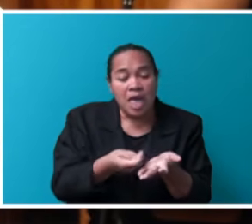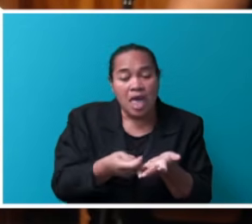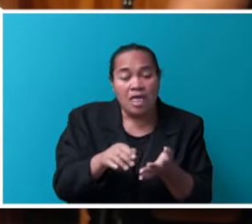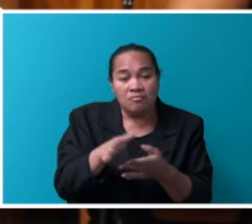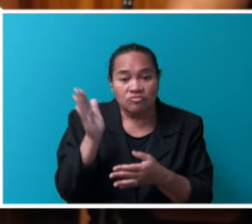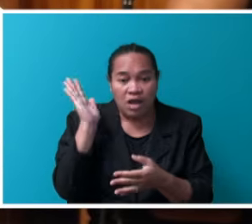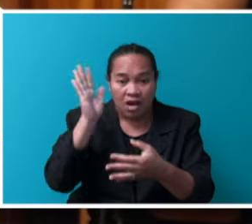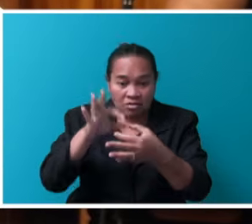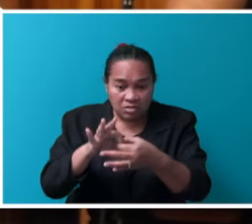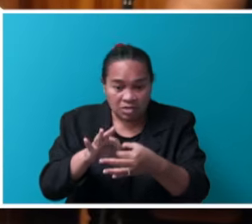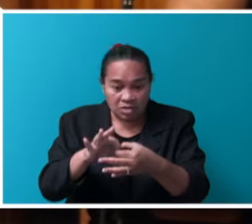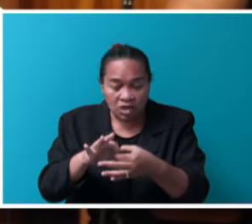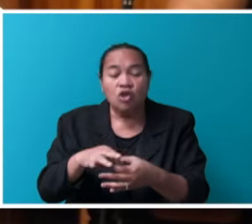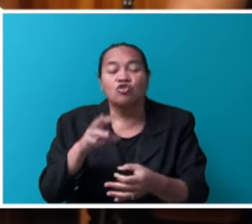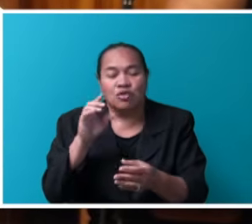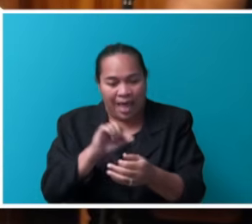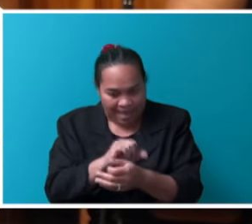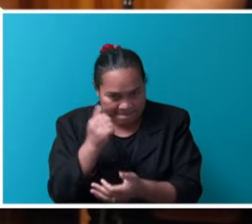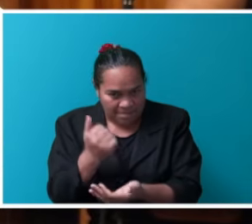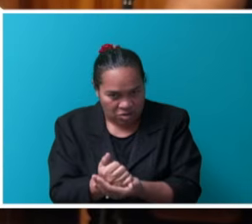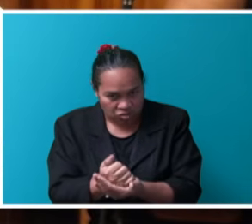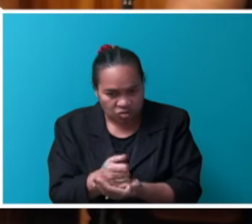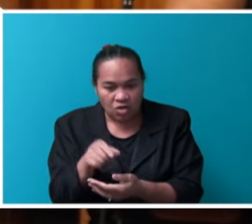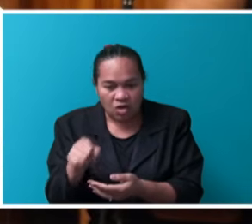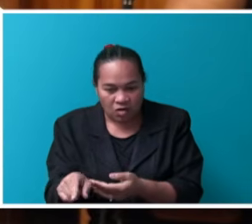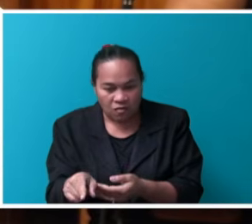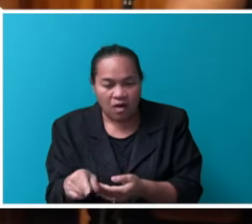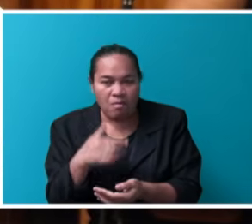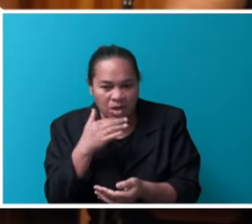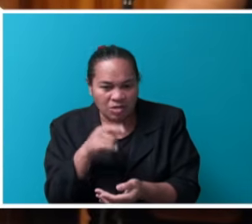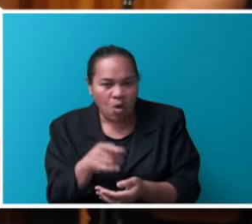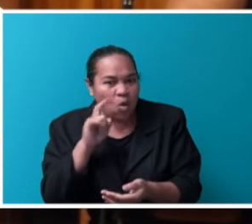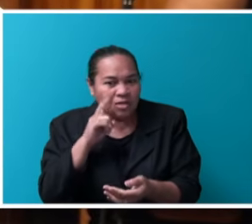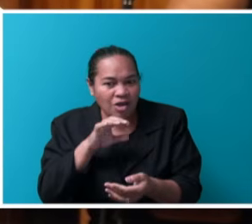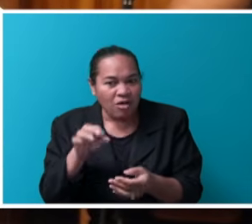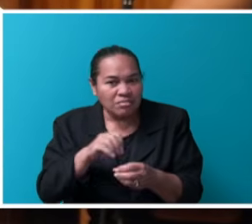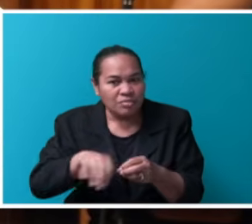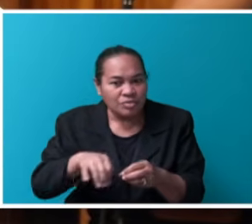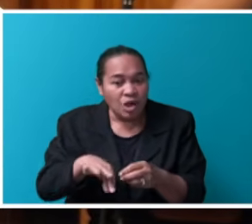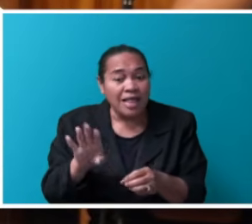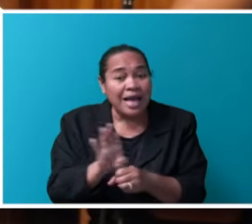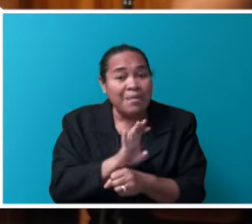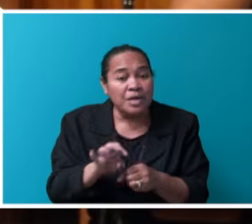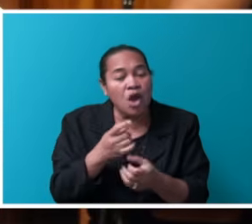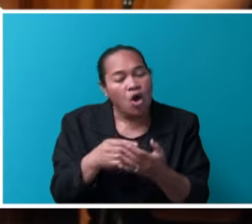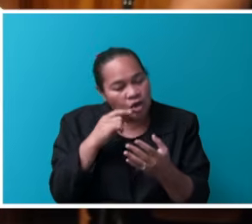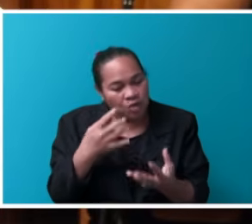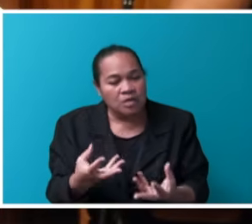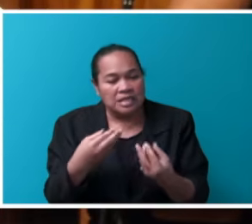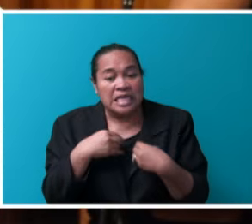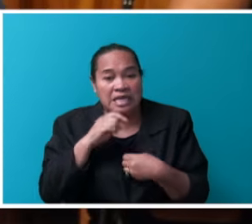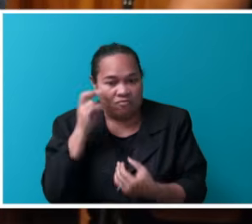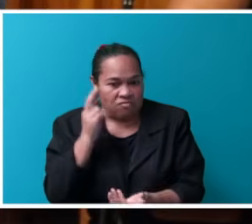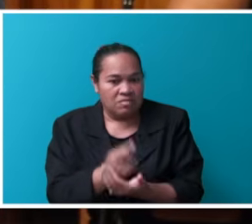directly to the actual amount of non-revenue water reduced, meaning the company gets paid only if it delivers real